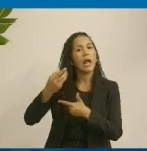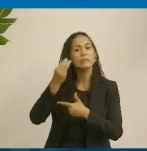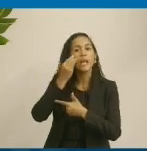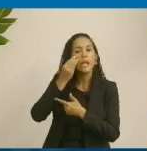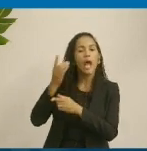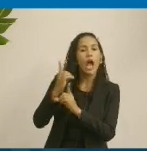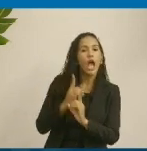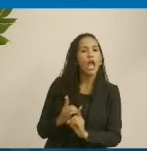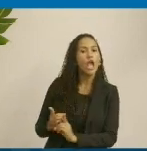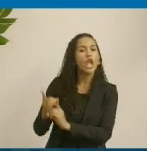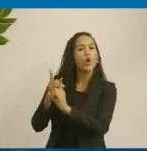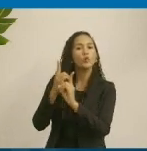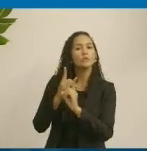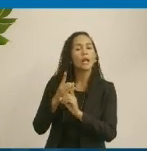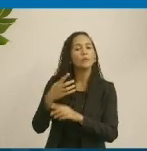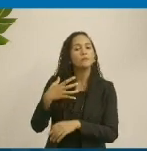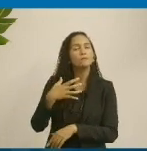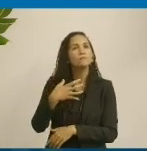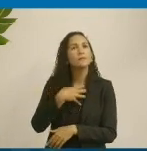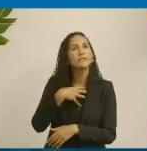it possible